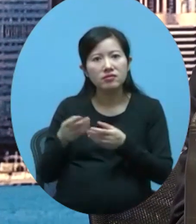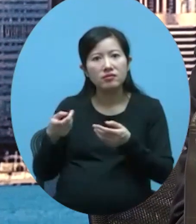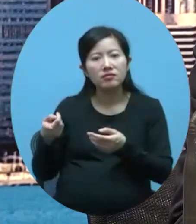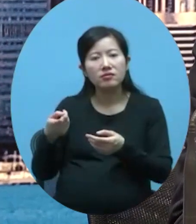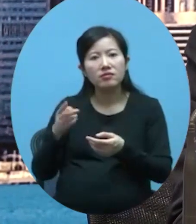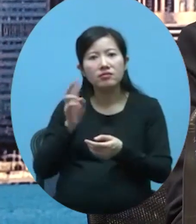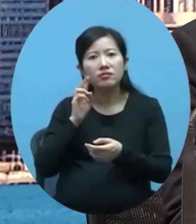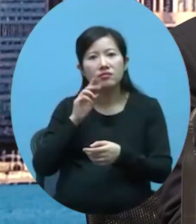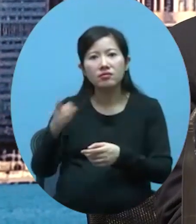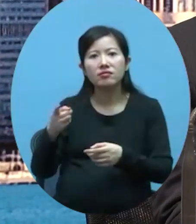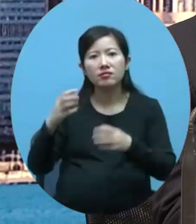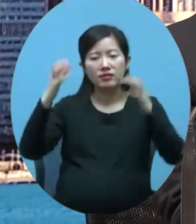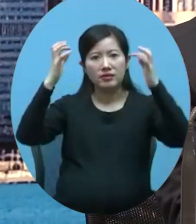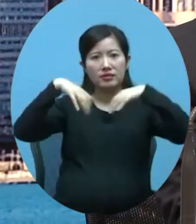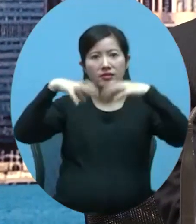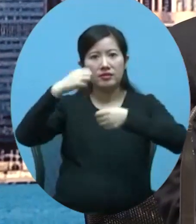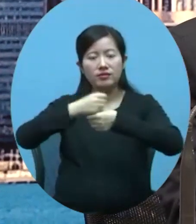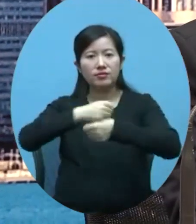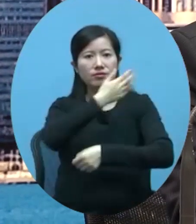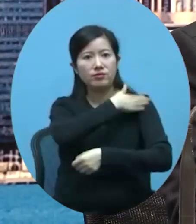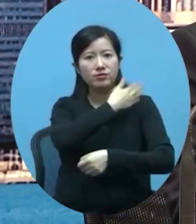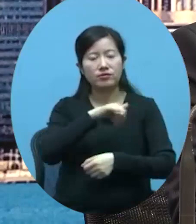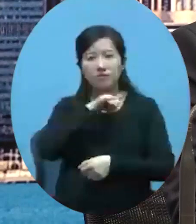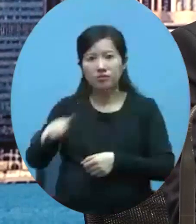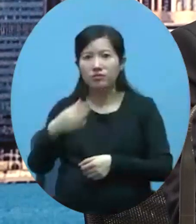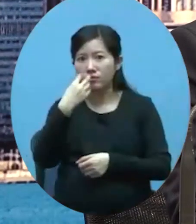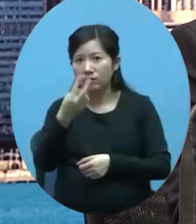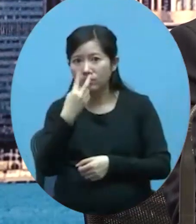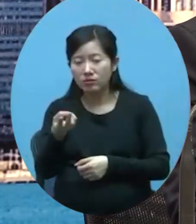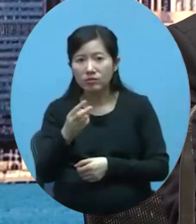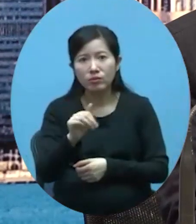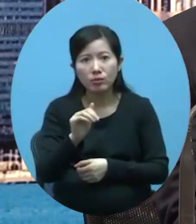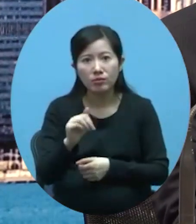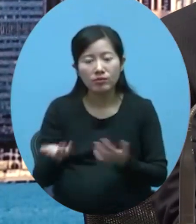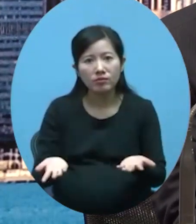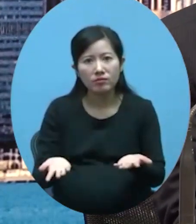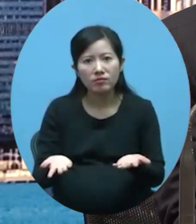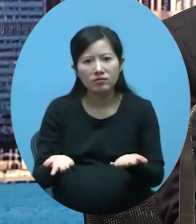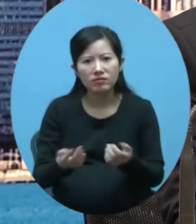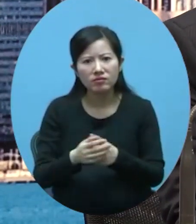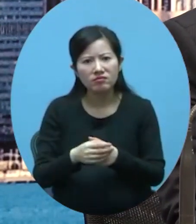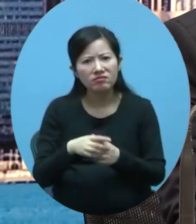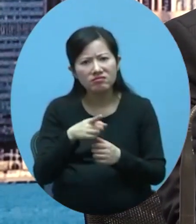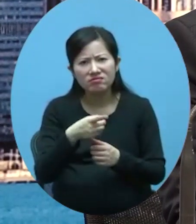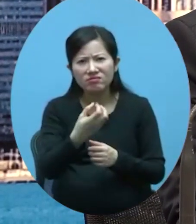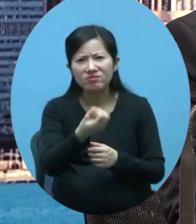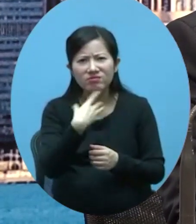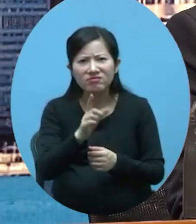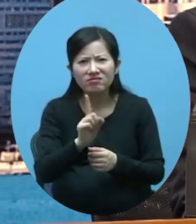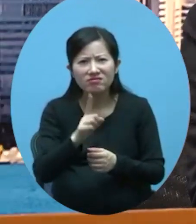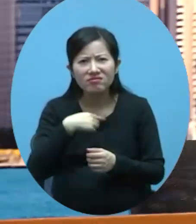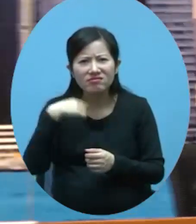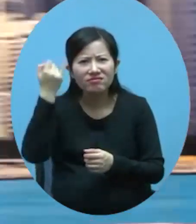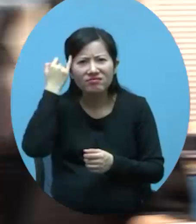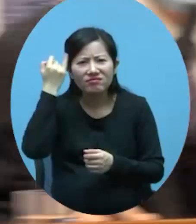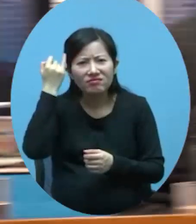so I don't understand as far as I understand for quarantine